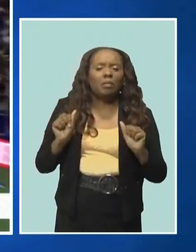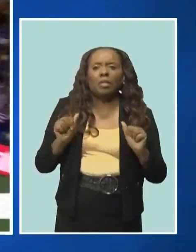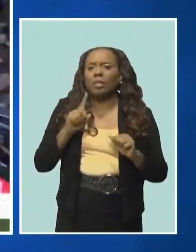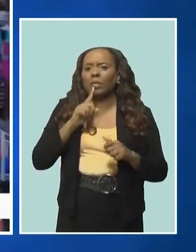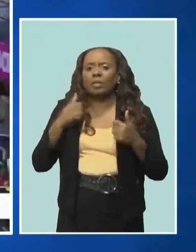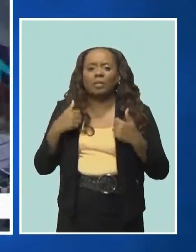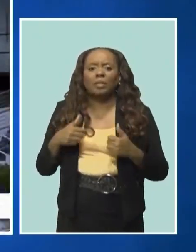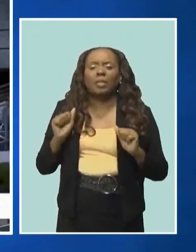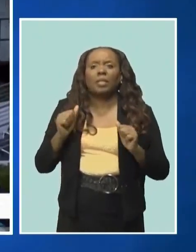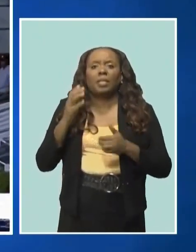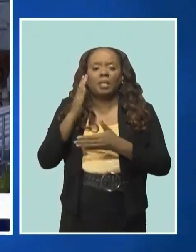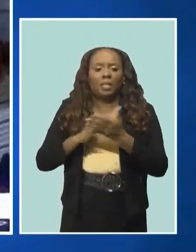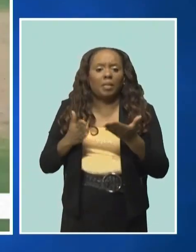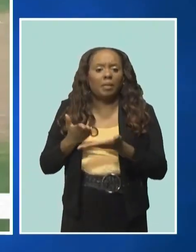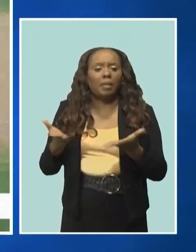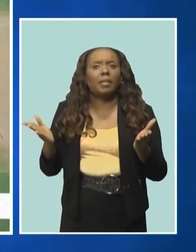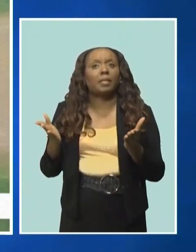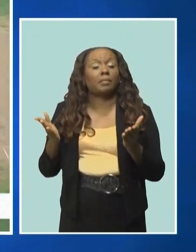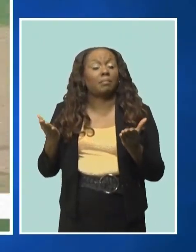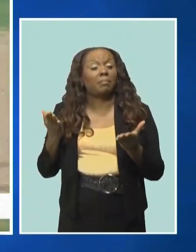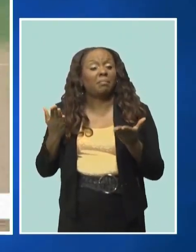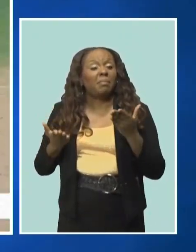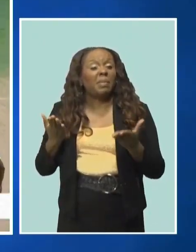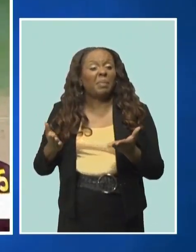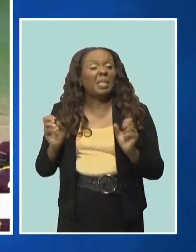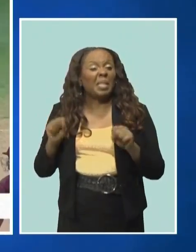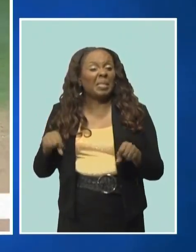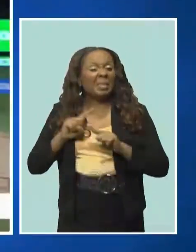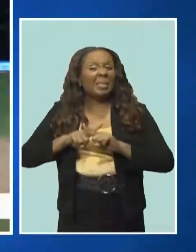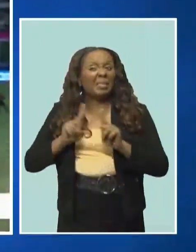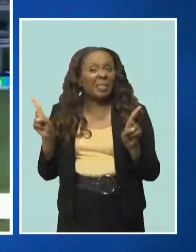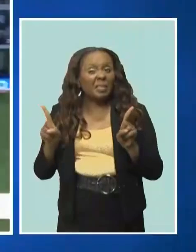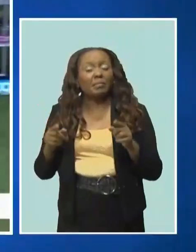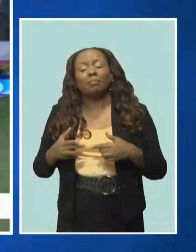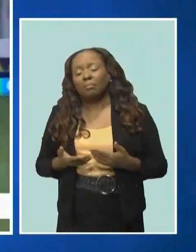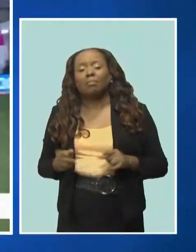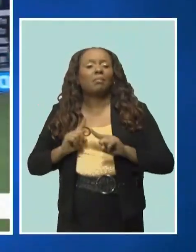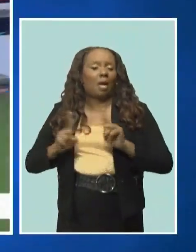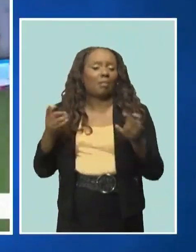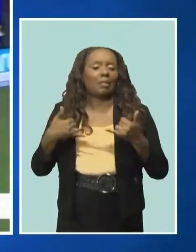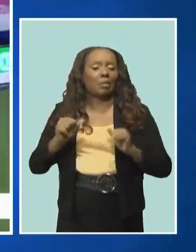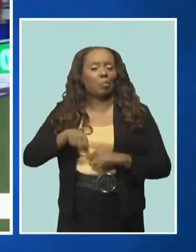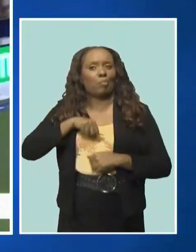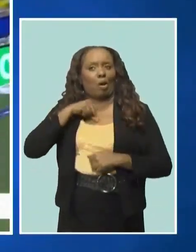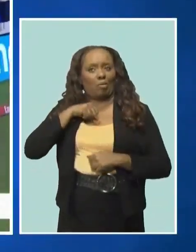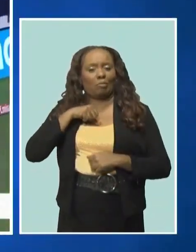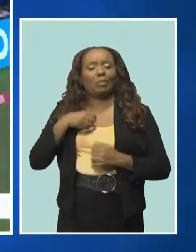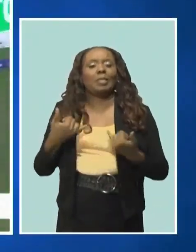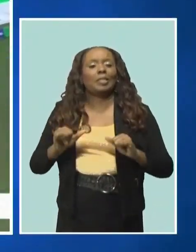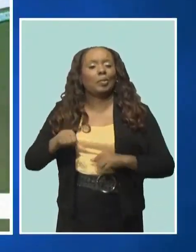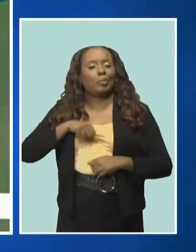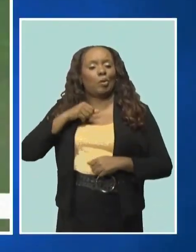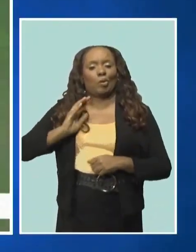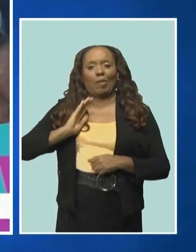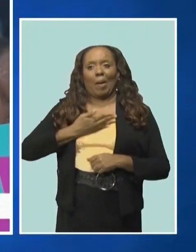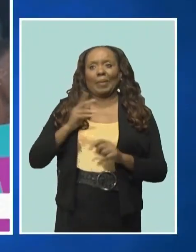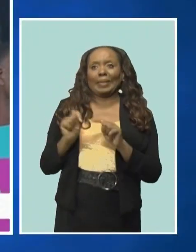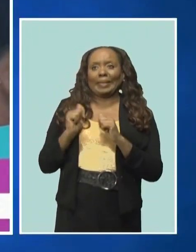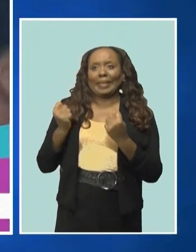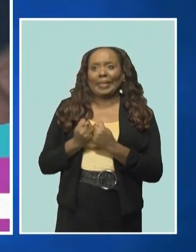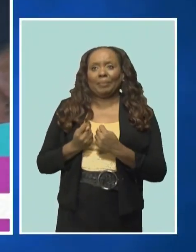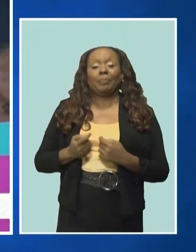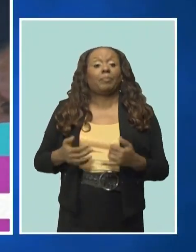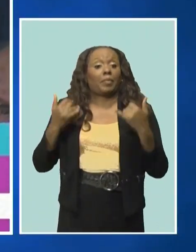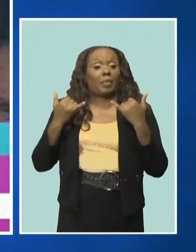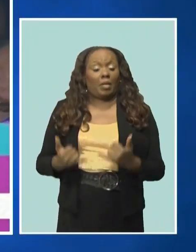there's some things that we could have done differently, but by the same token, I think that we're proud of them. But we recognize now is time for us to